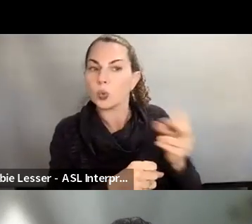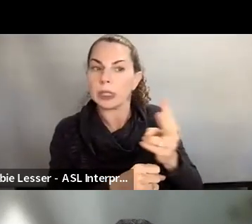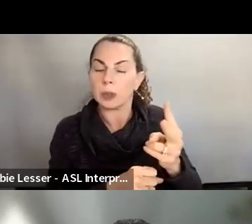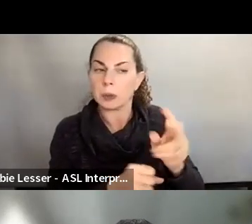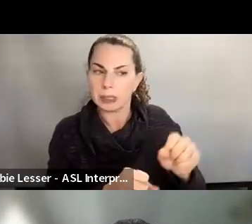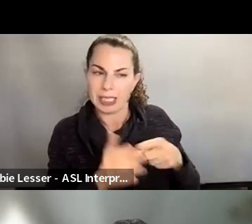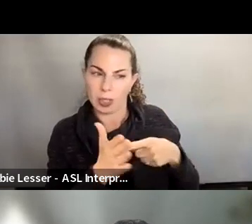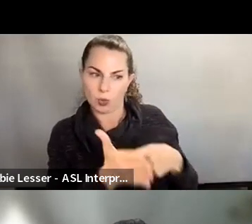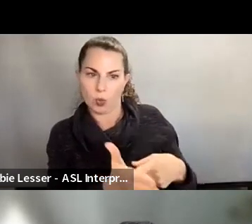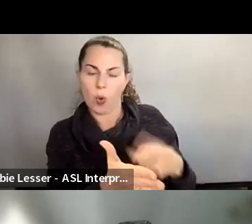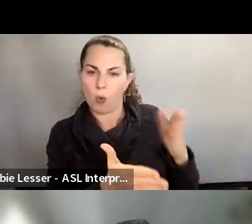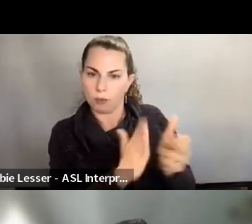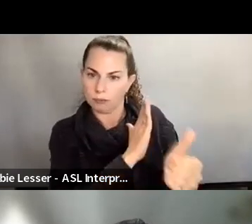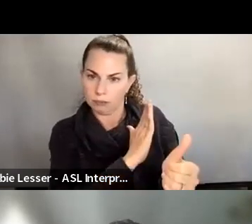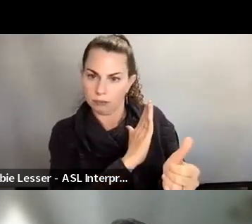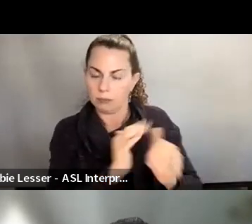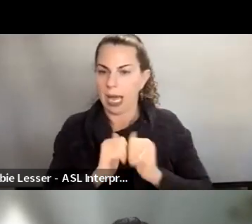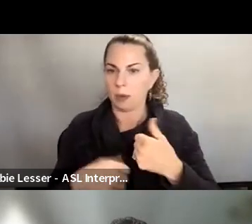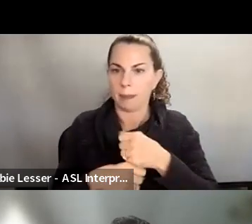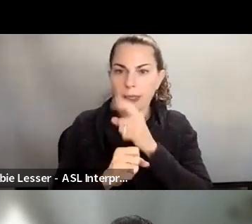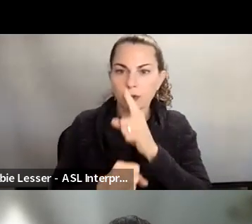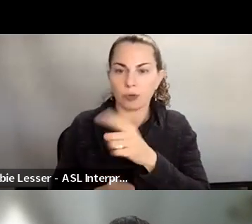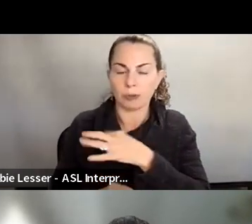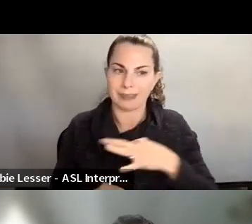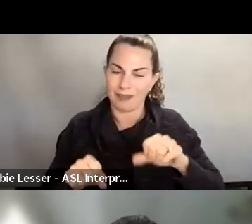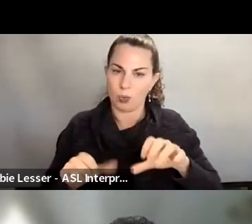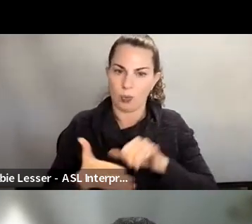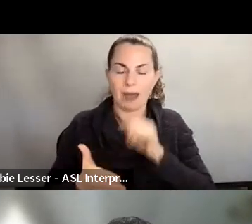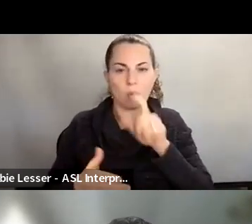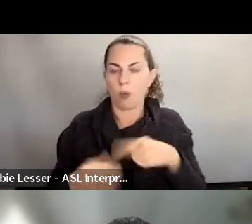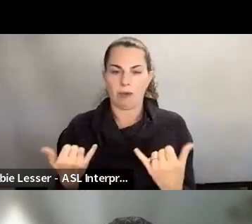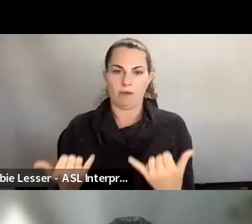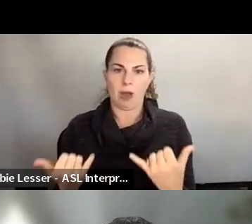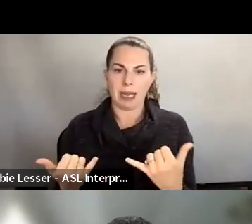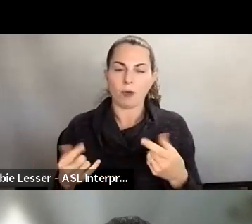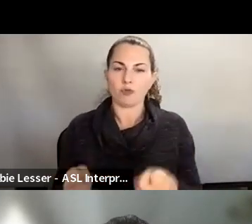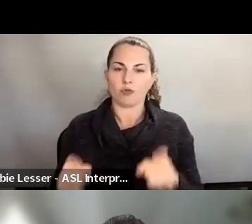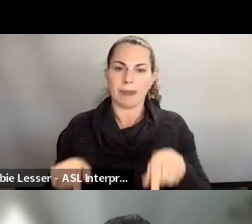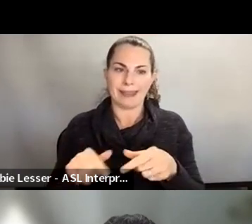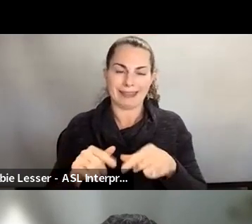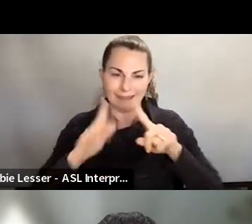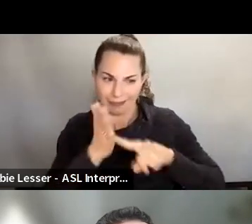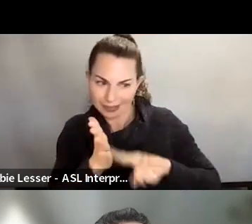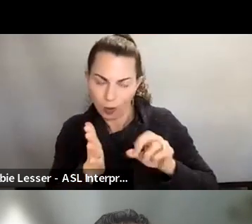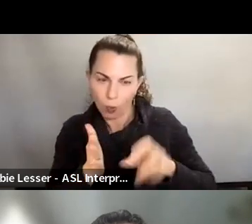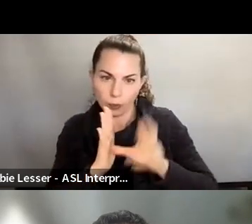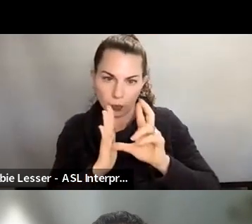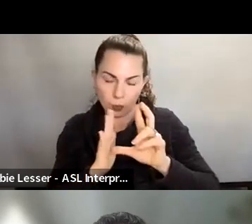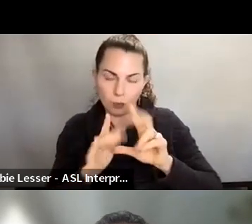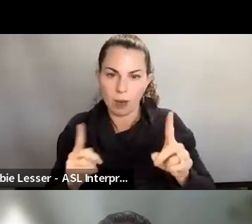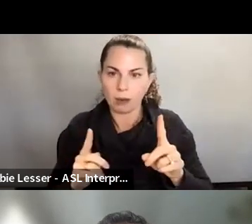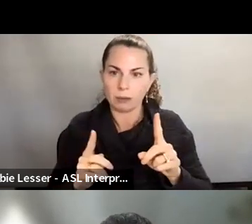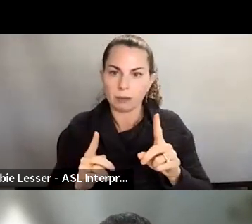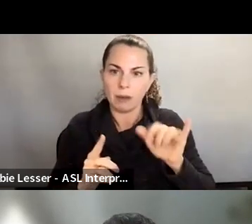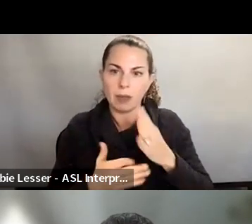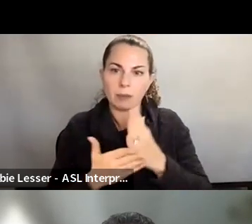how do we make sure staff can periodically do that? Not just while we're here, while we're doing this review or this investigation, but it's part of your